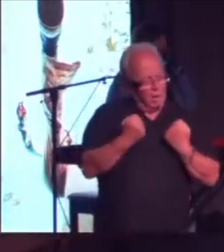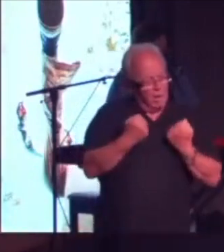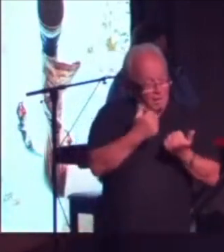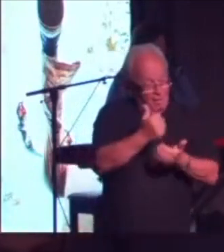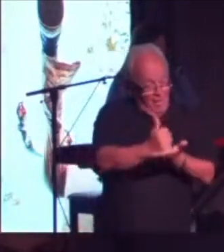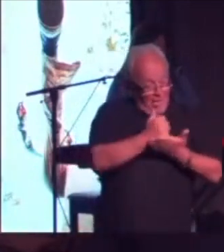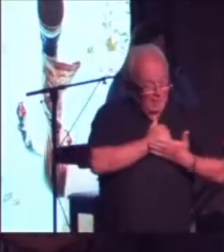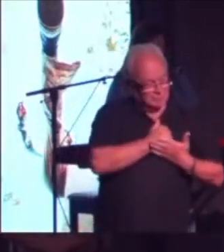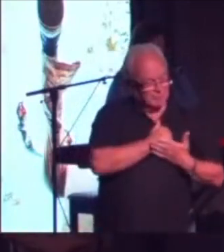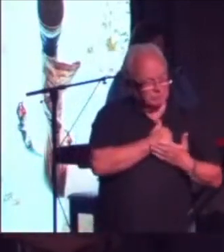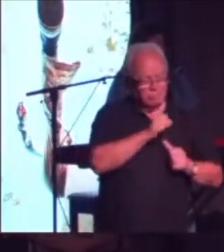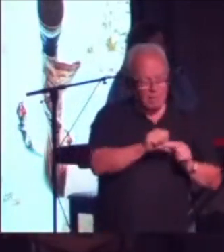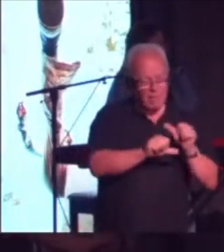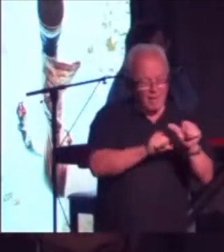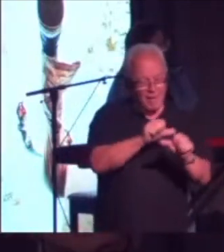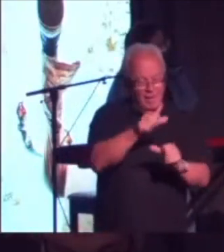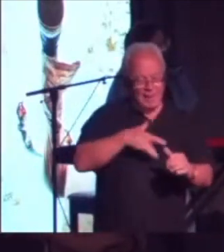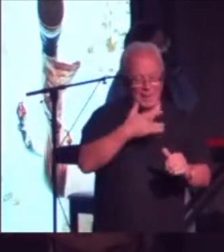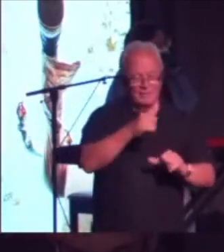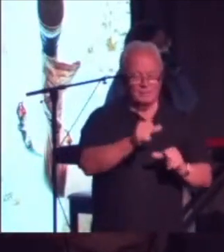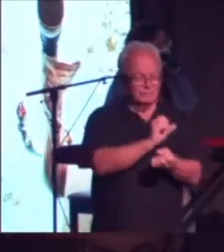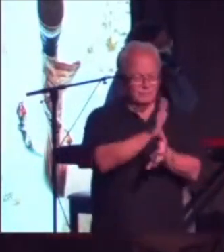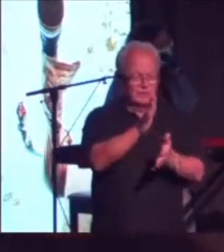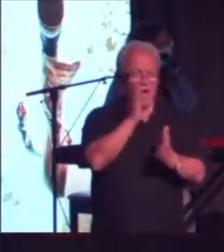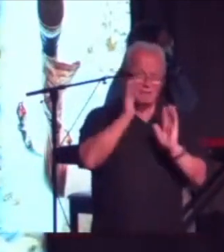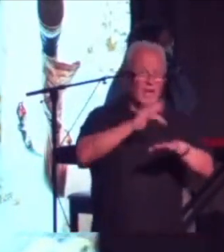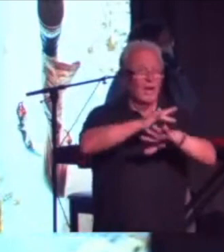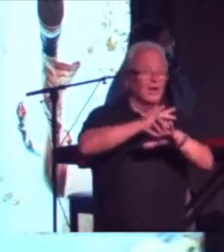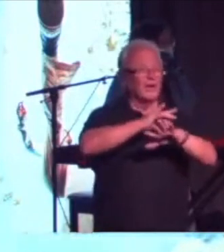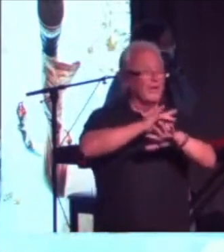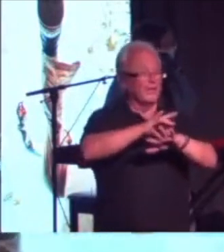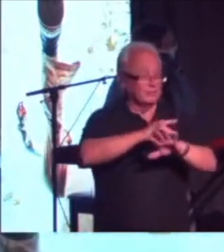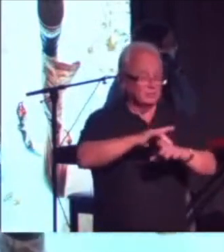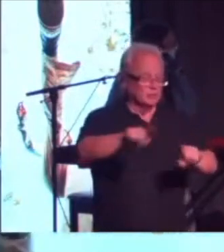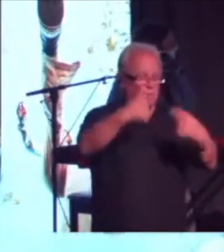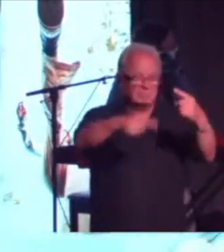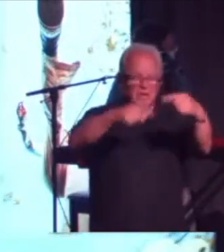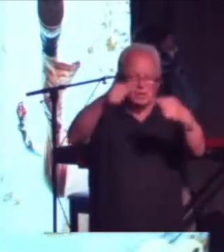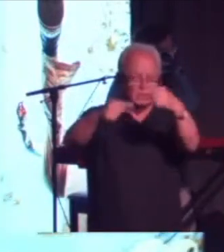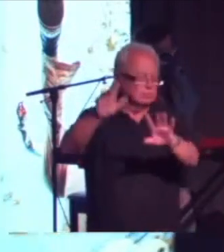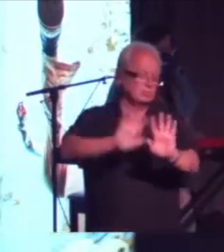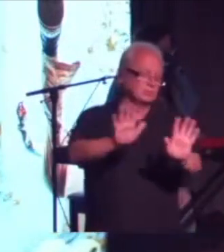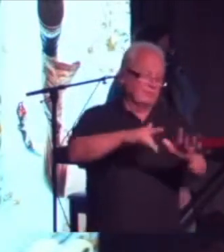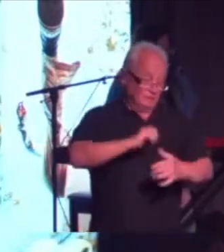insecurities we have. It will empower you to live free from performance, free from rejection, from competition, from insecurity, from inconsistency.